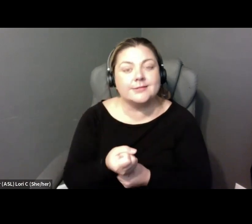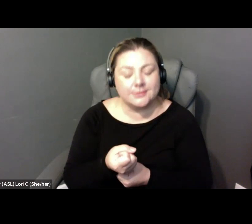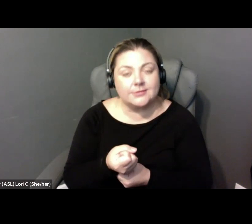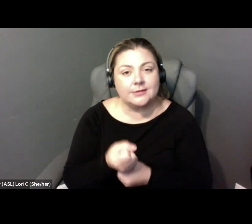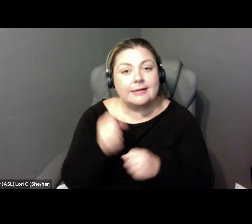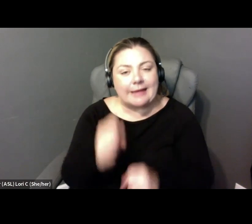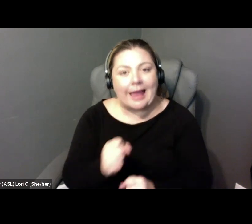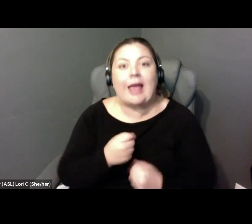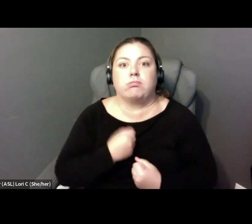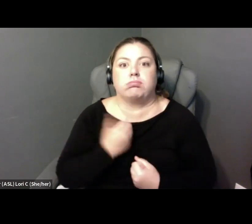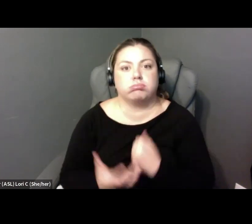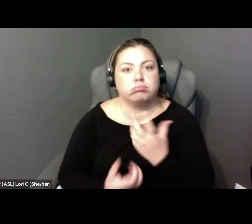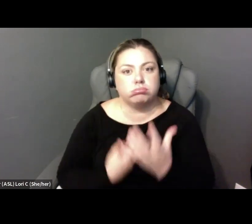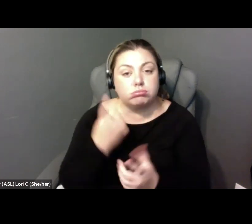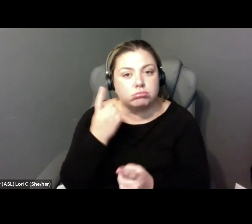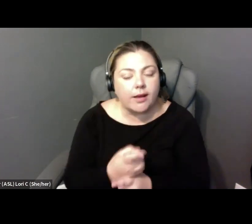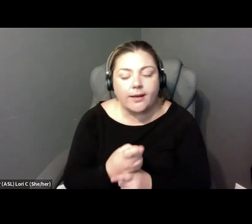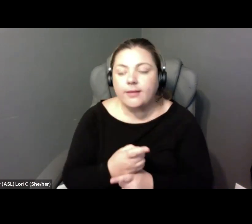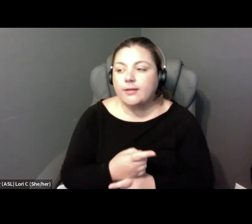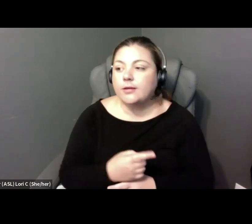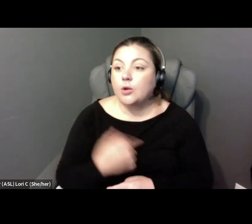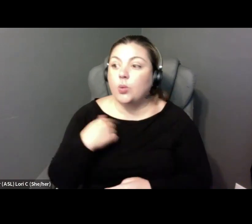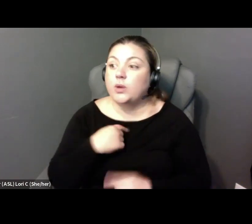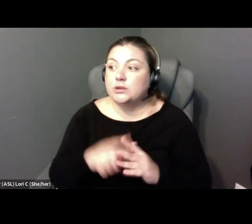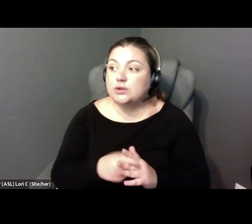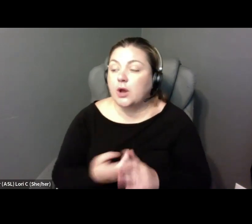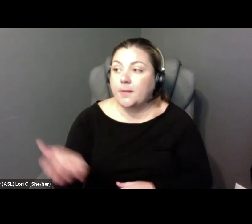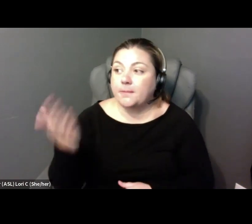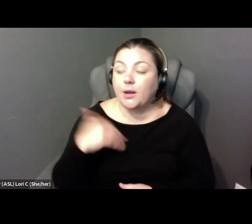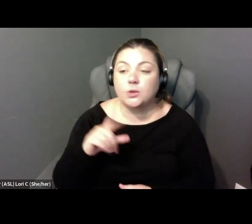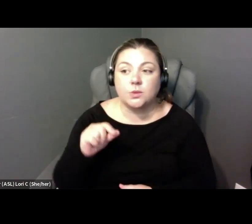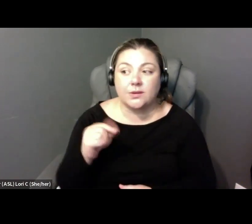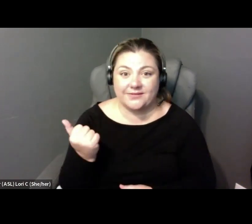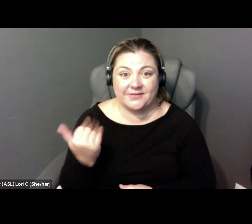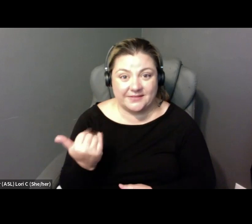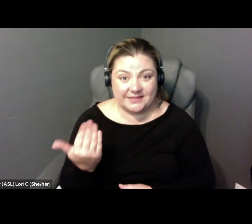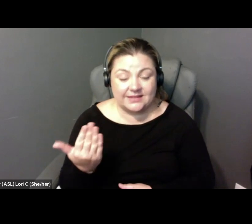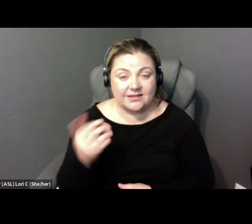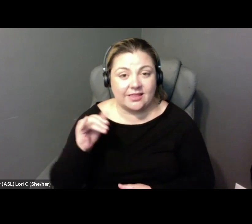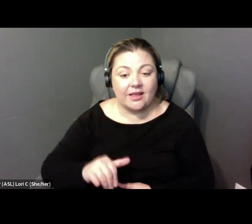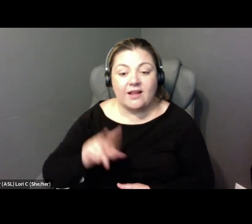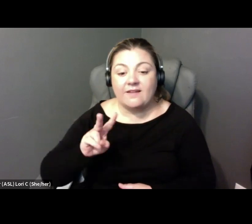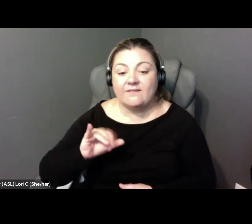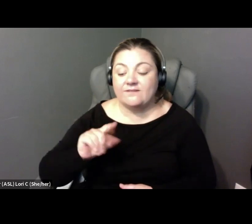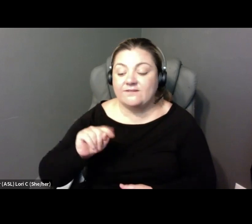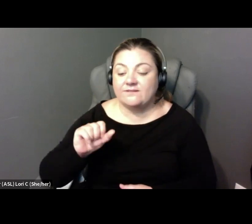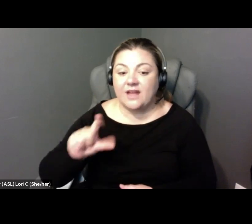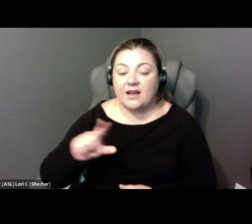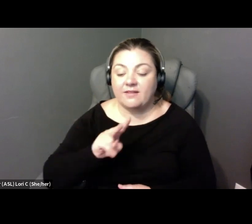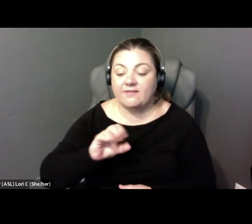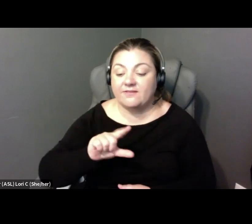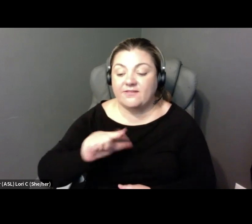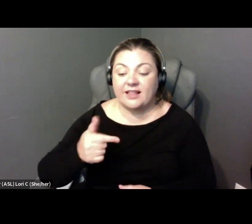on for since 2015, and many members of the Vital Village Network have been leading the network since